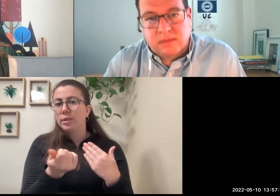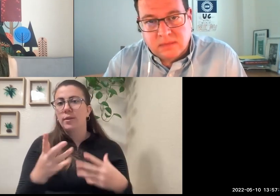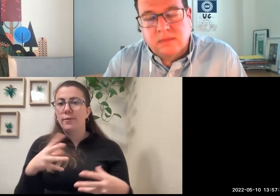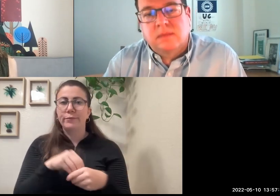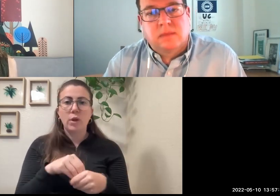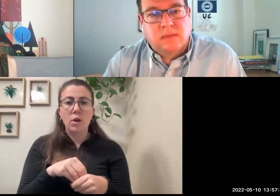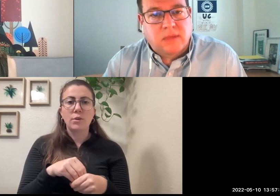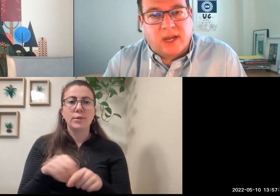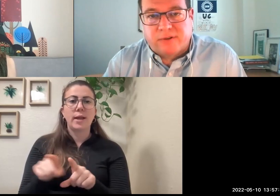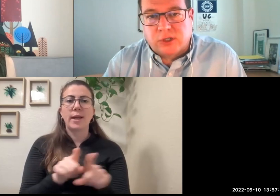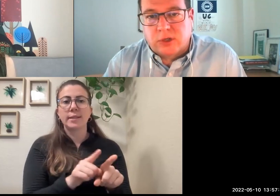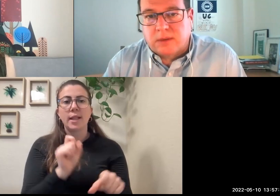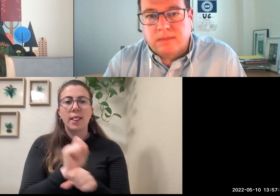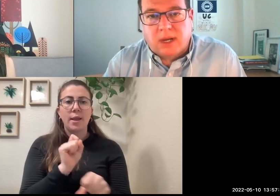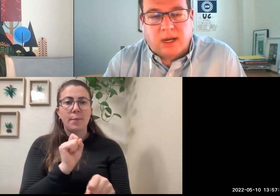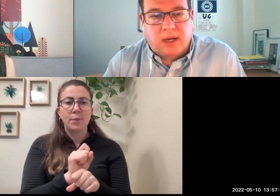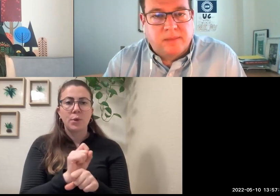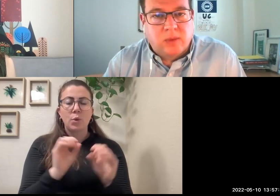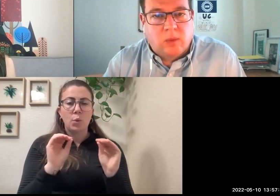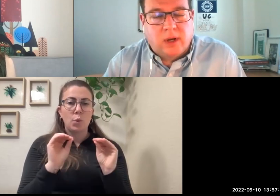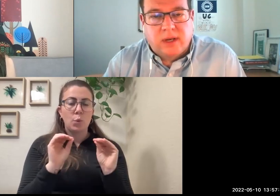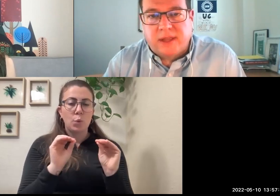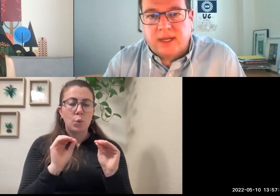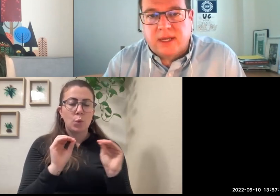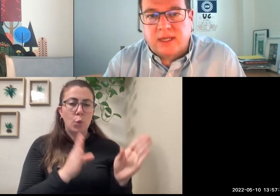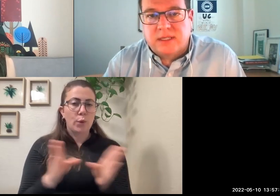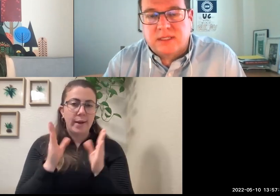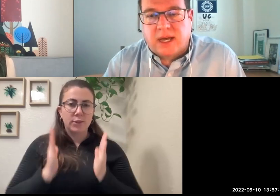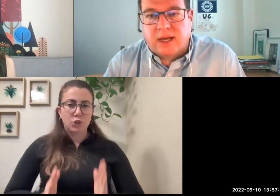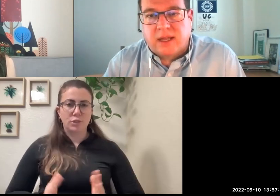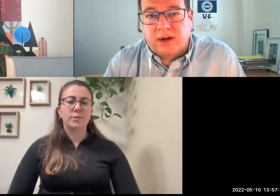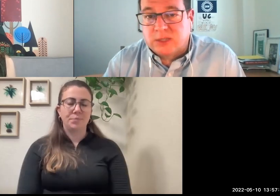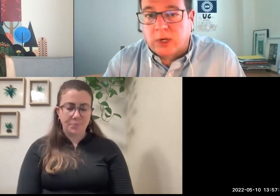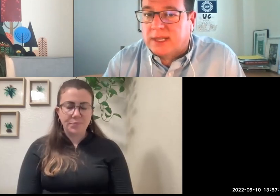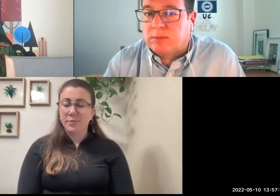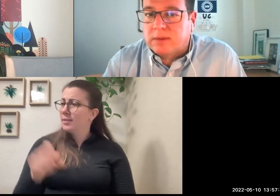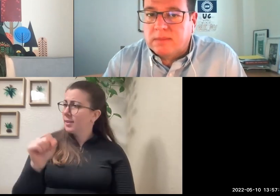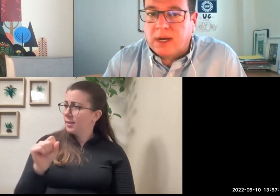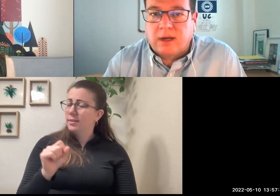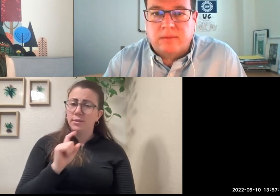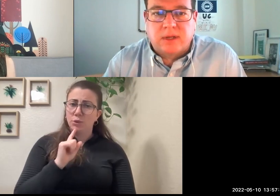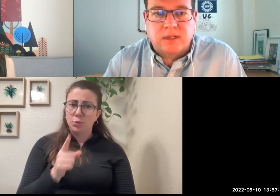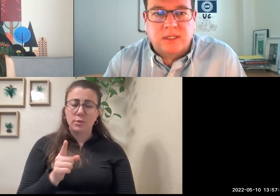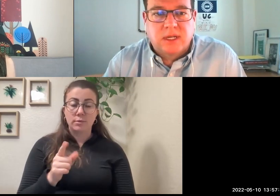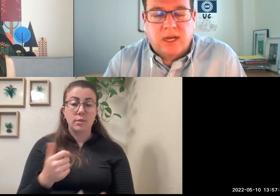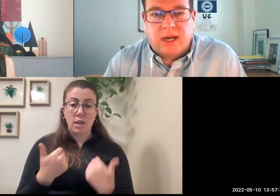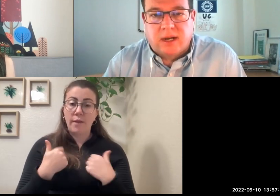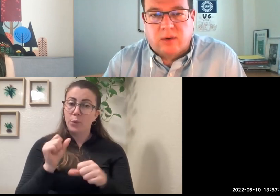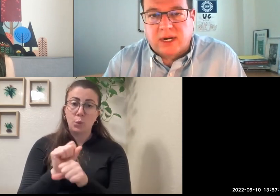labor organizers? I for sure do. One thing is there is work in the labor movement.